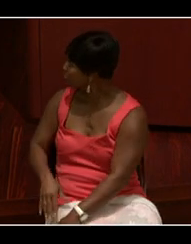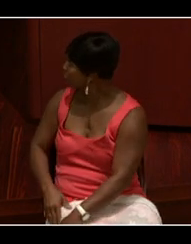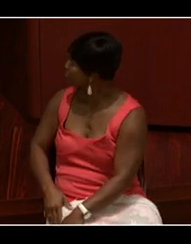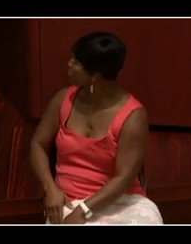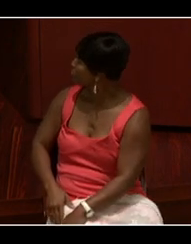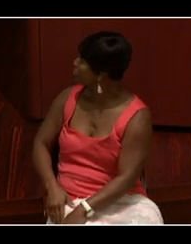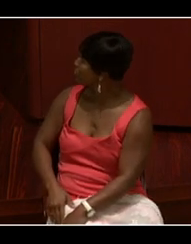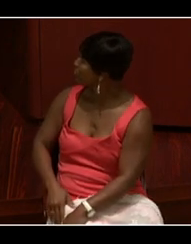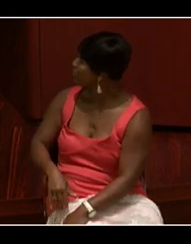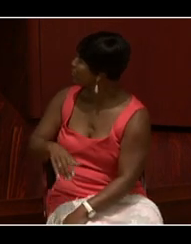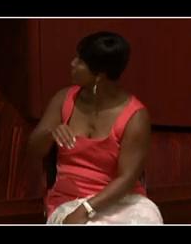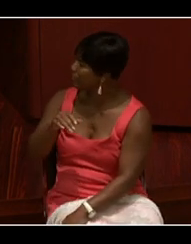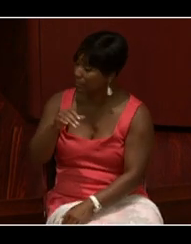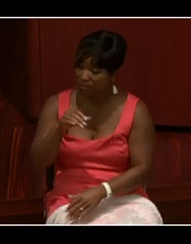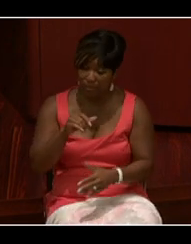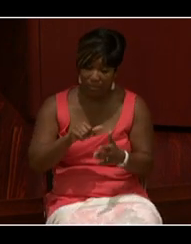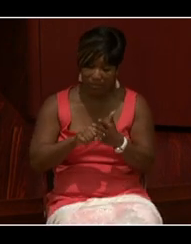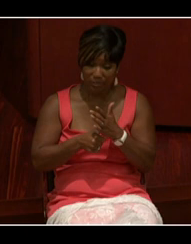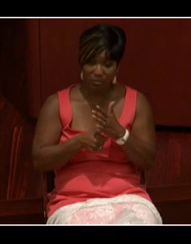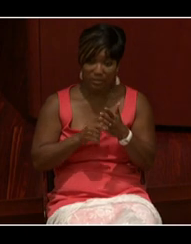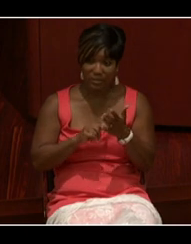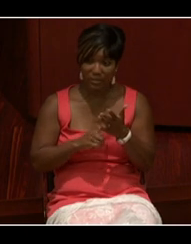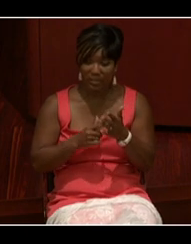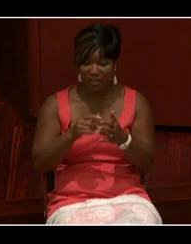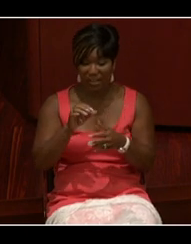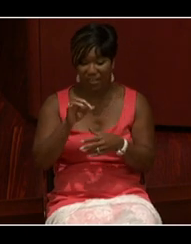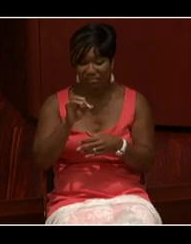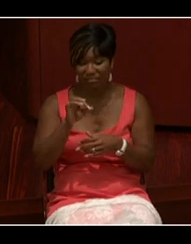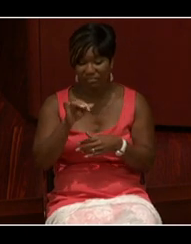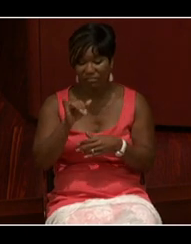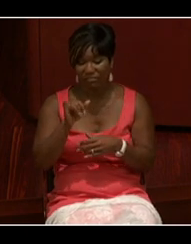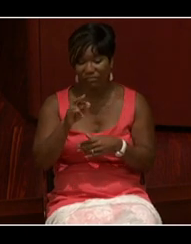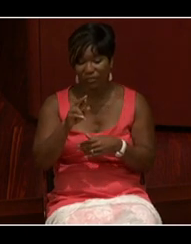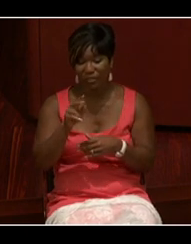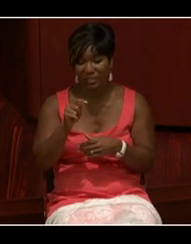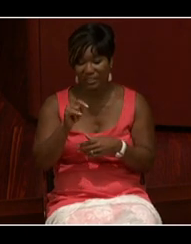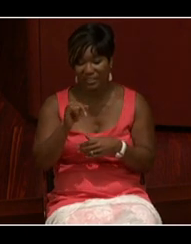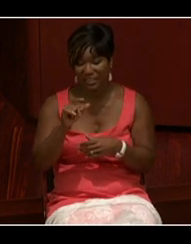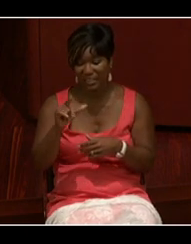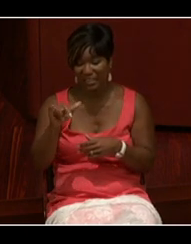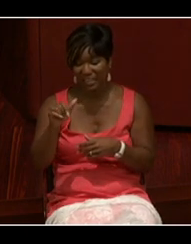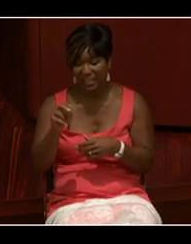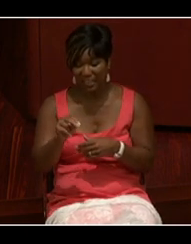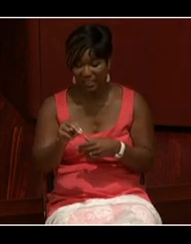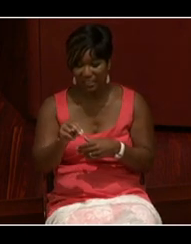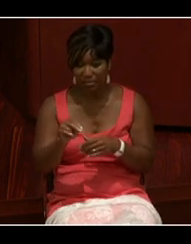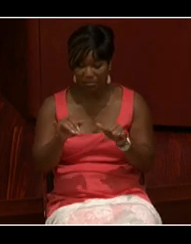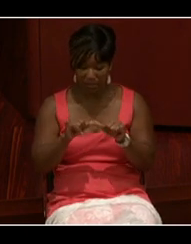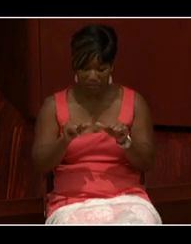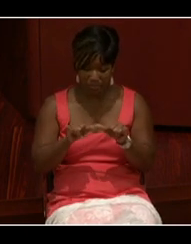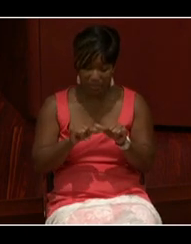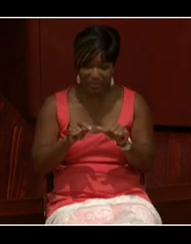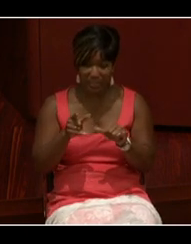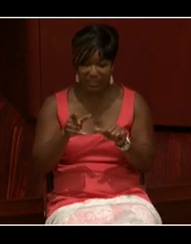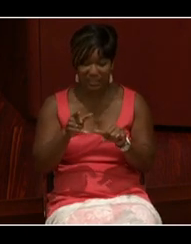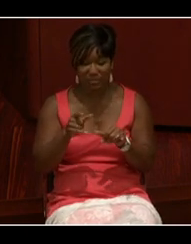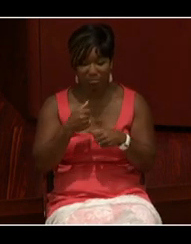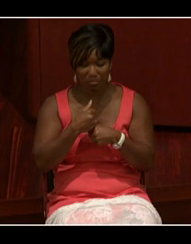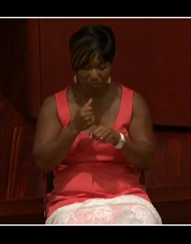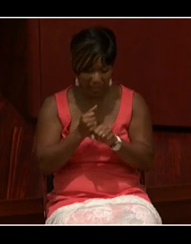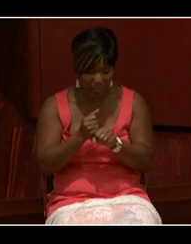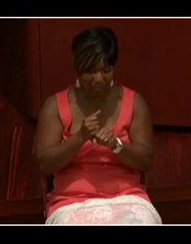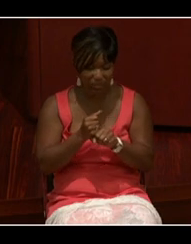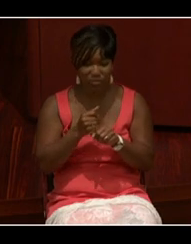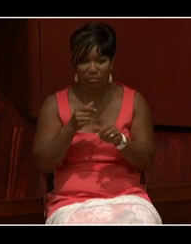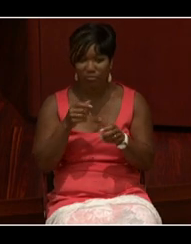system designed by an individual named Bertillon that was designed to take down information on an individual to identify